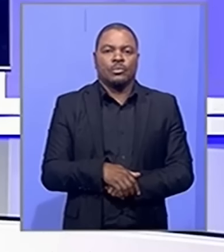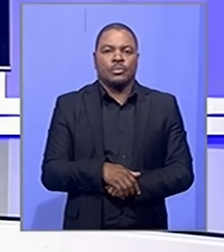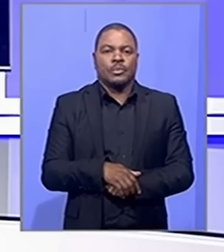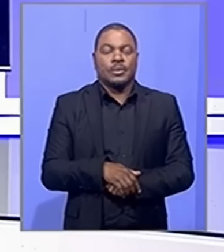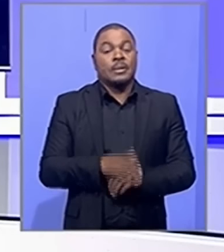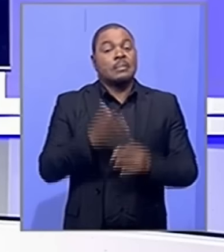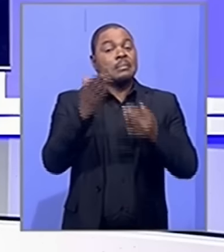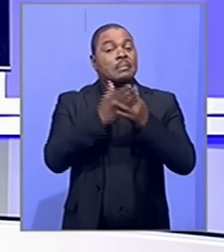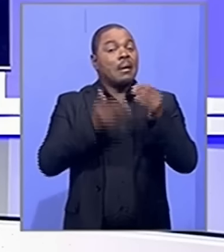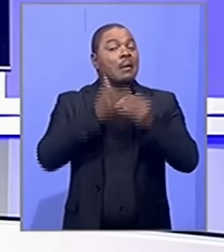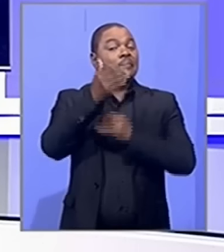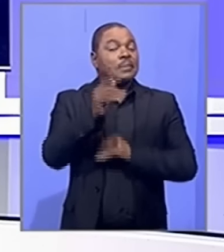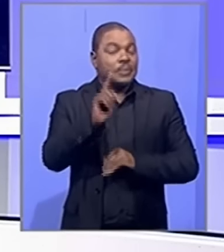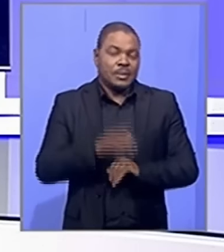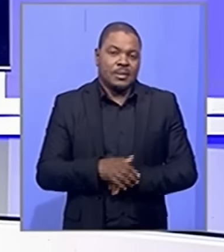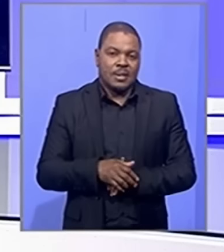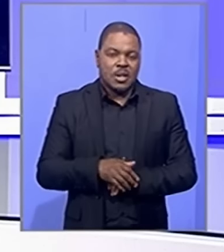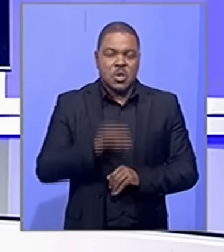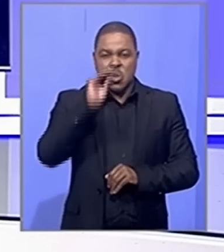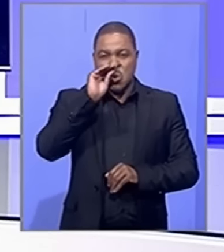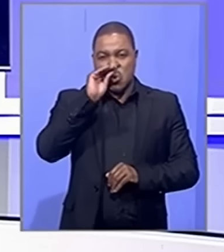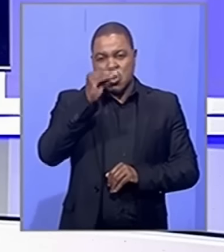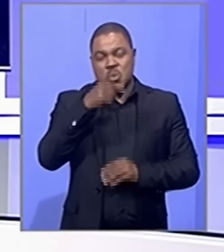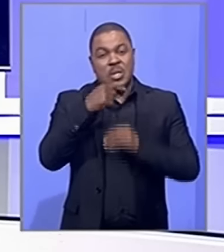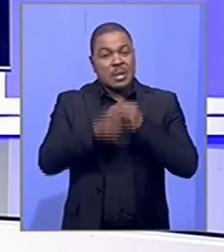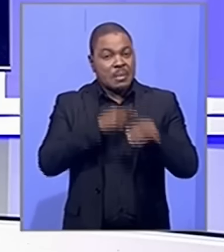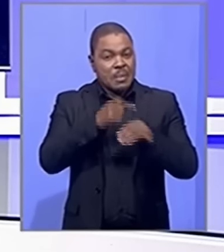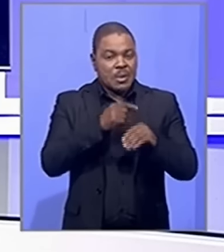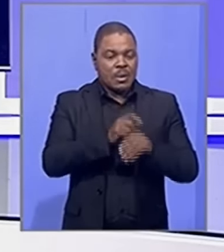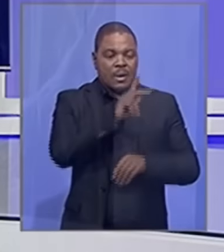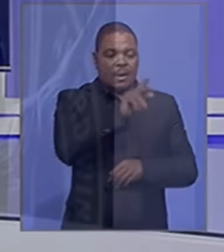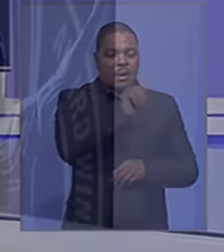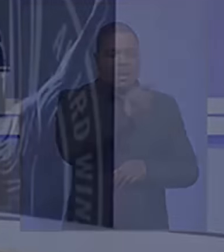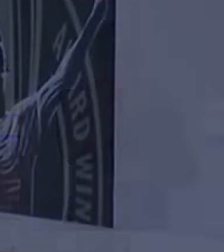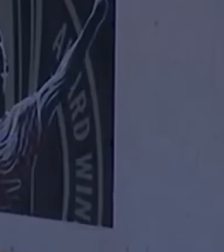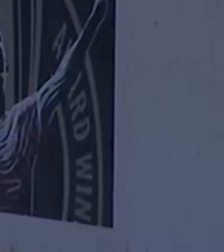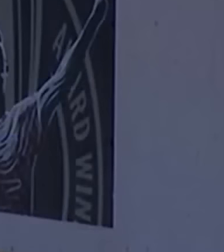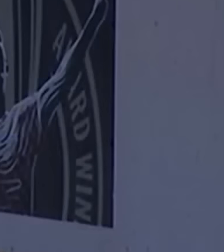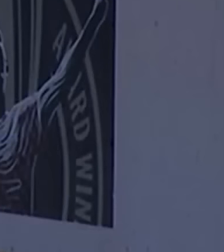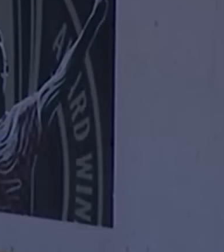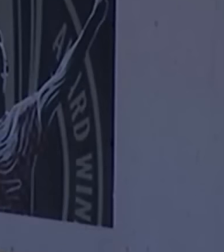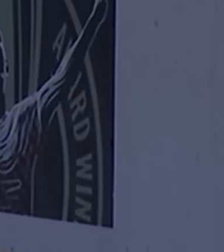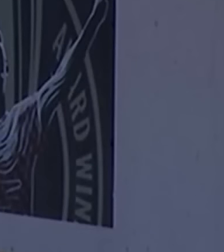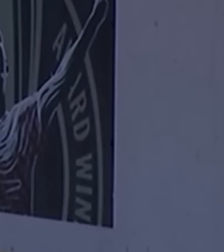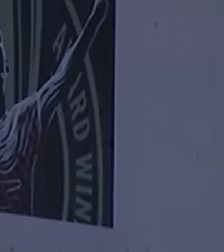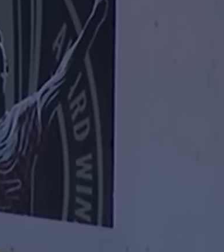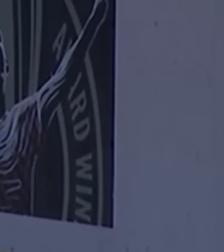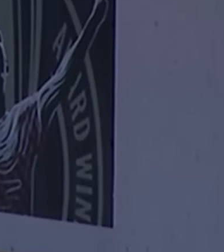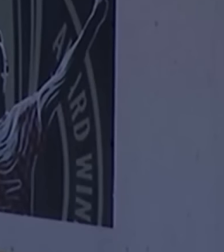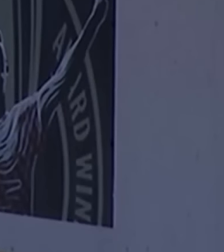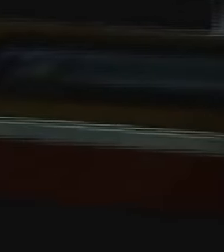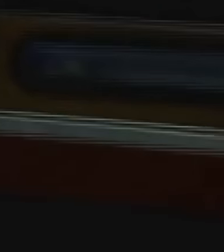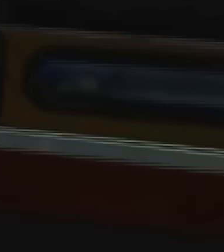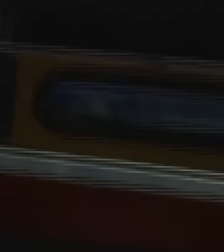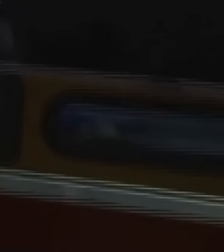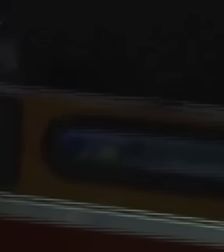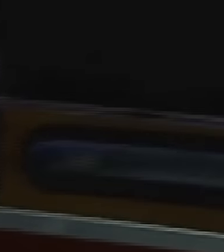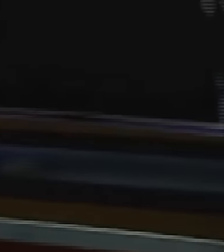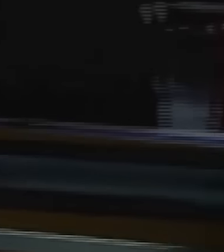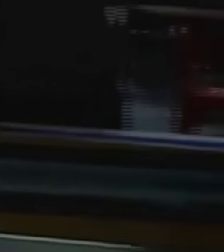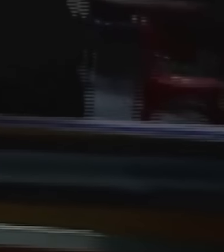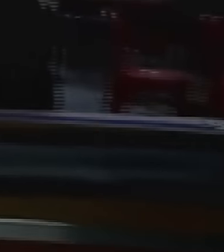Mui hari khutla papatsonga re fumana ditaba tse renga baahi ba motse wa Kanana Northwest ba ipiletsa ho letona